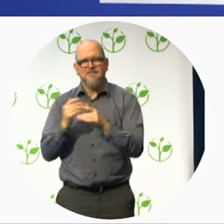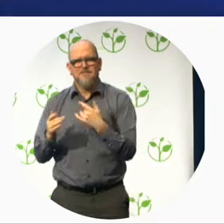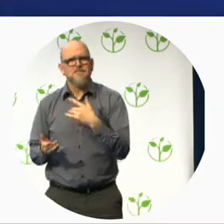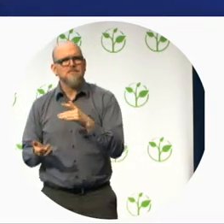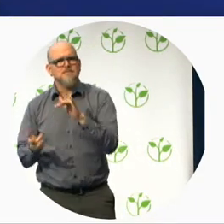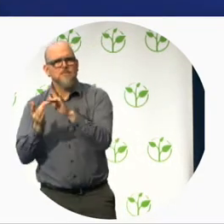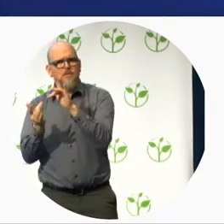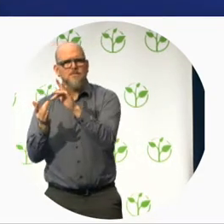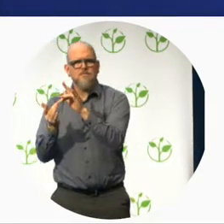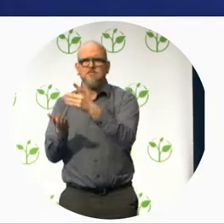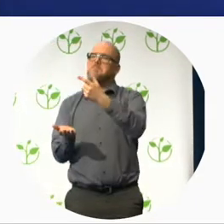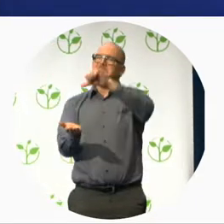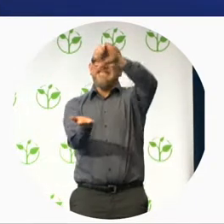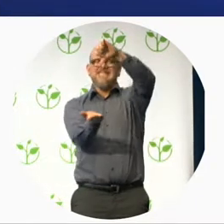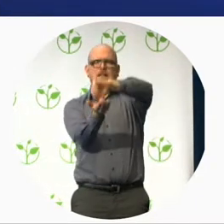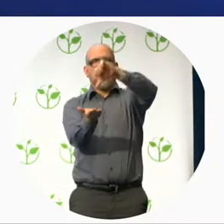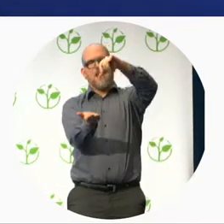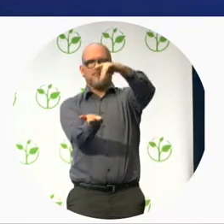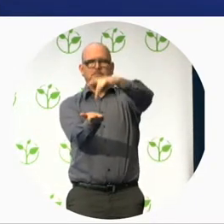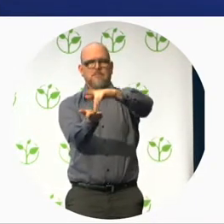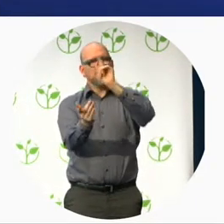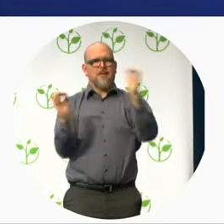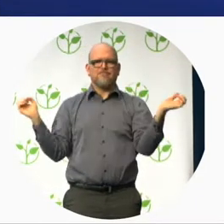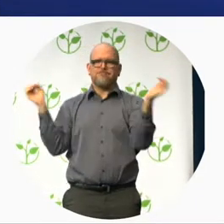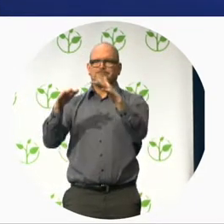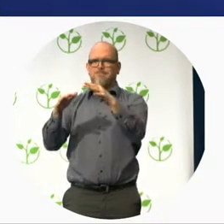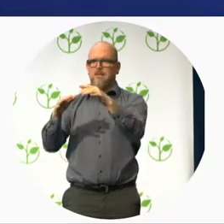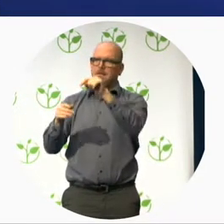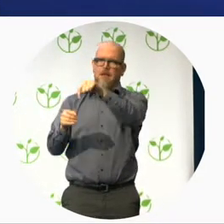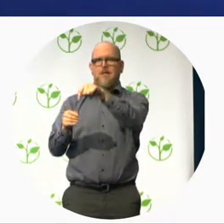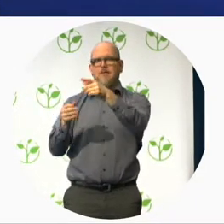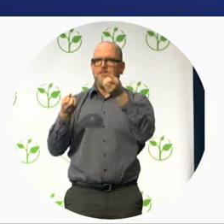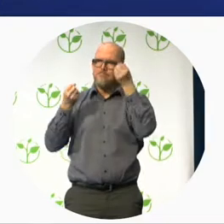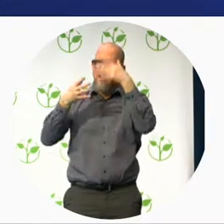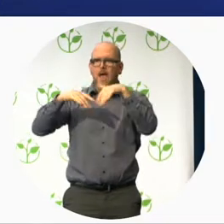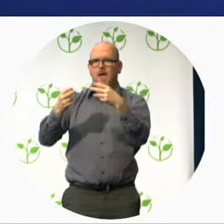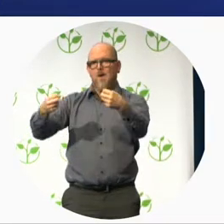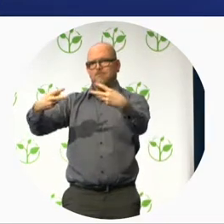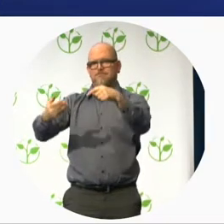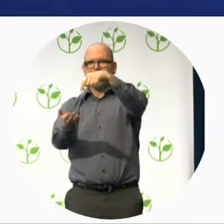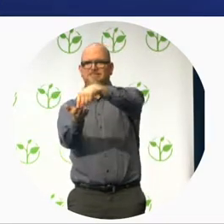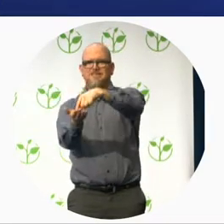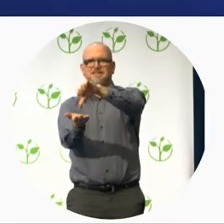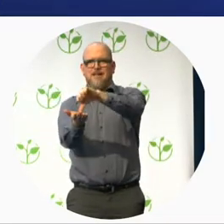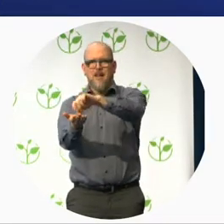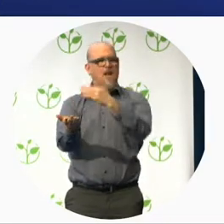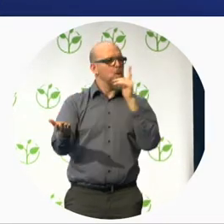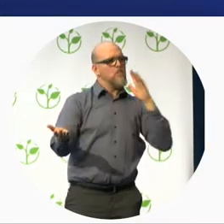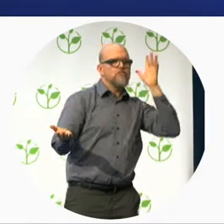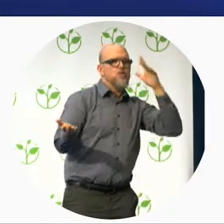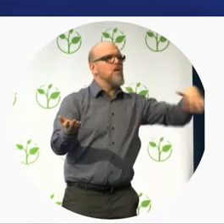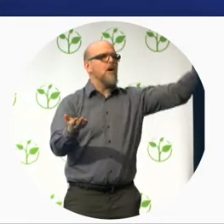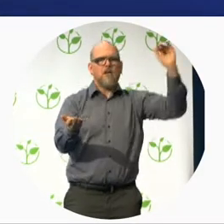the cloud, again, making it accessible to many people around the world. Elimination of costs